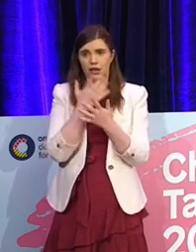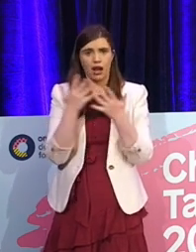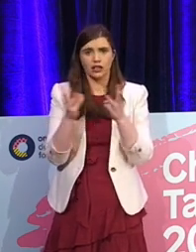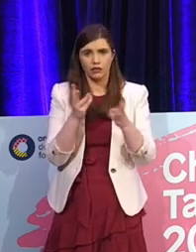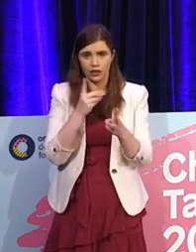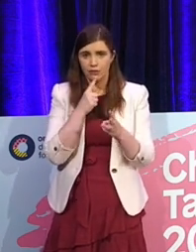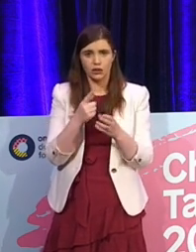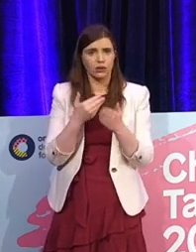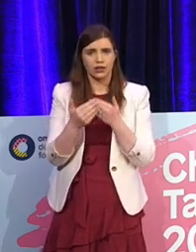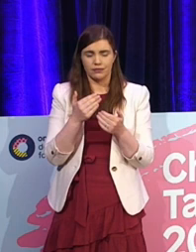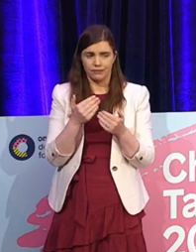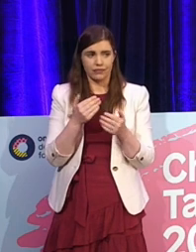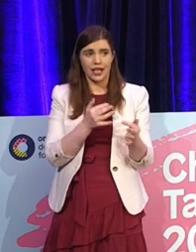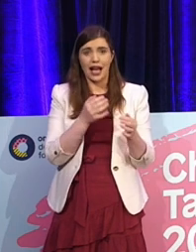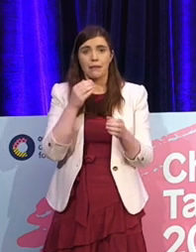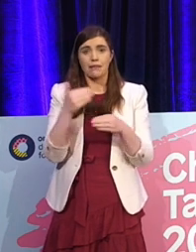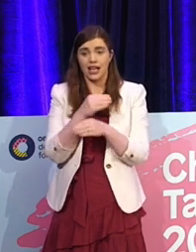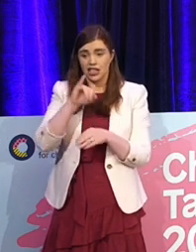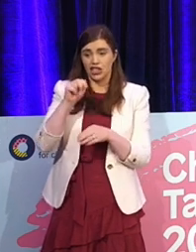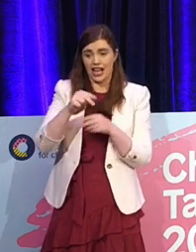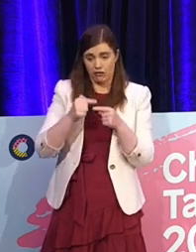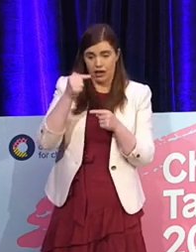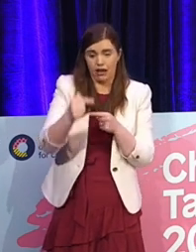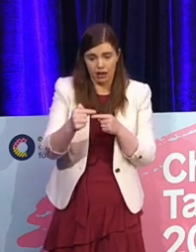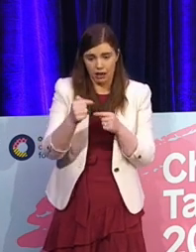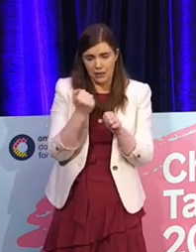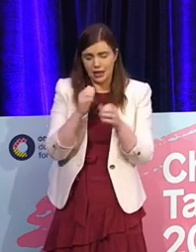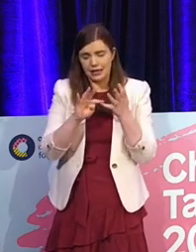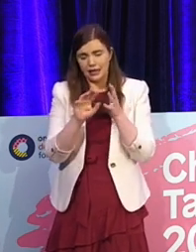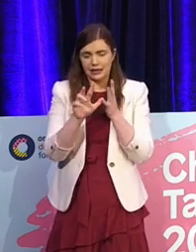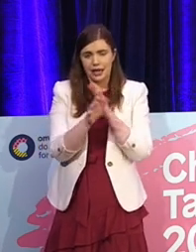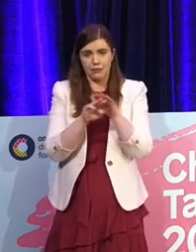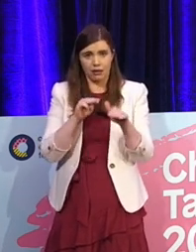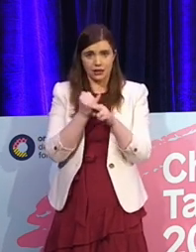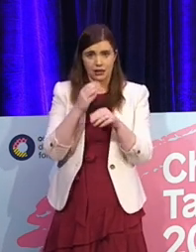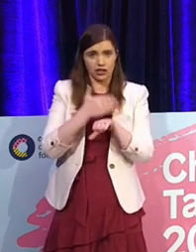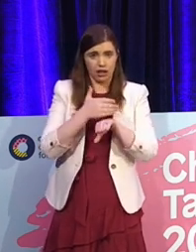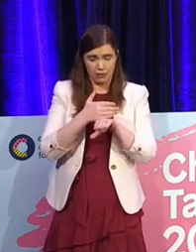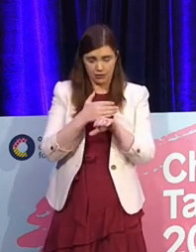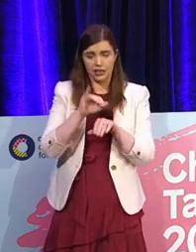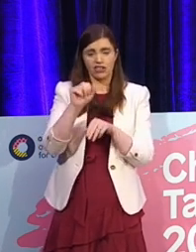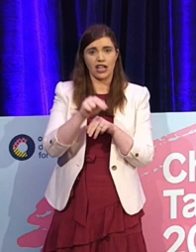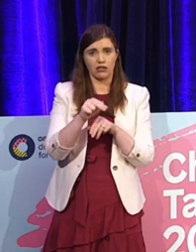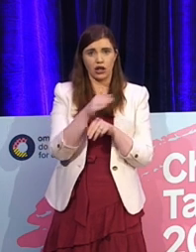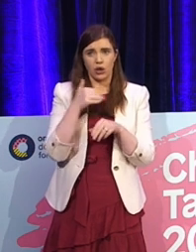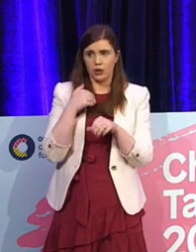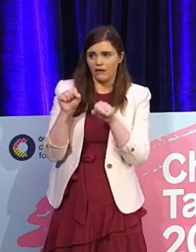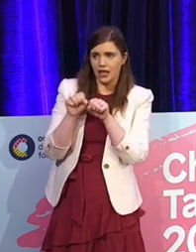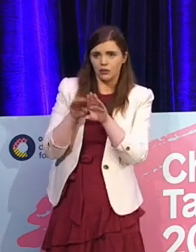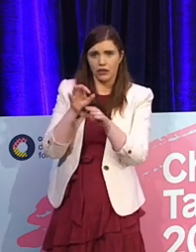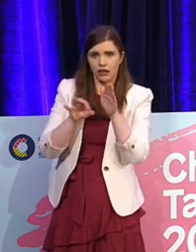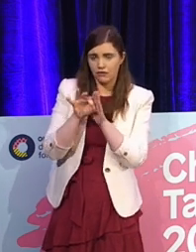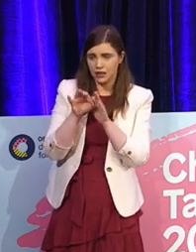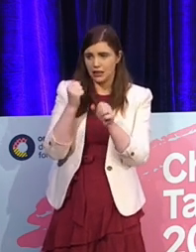came at a cost. By the time we got to January the following year, which is about 9-10 months later, a lot of work going on. We were fighting with governments around